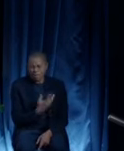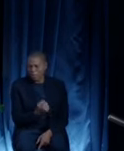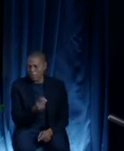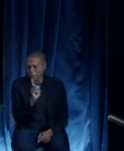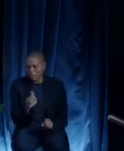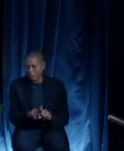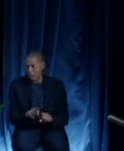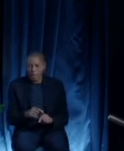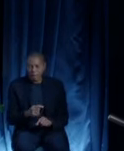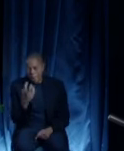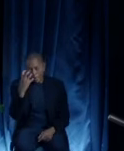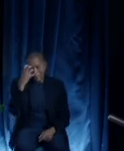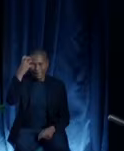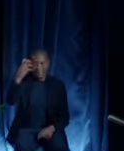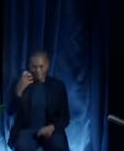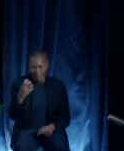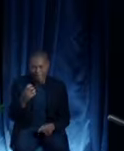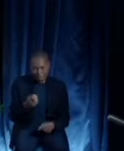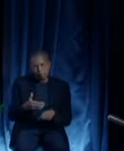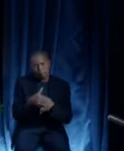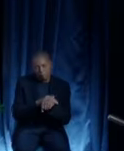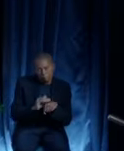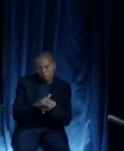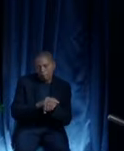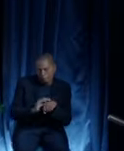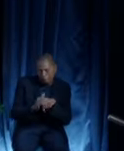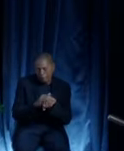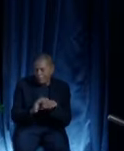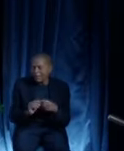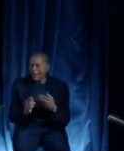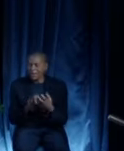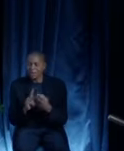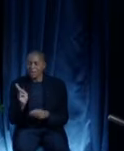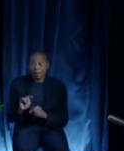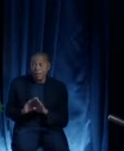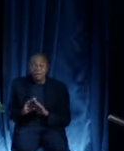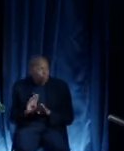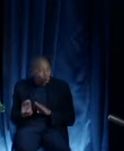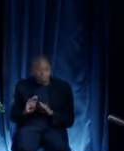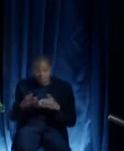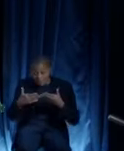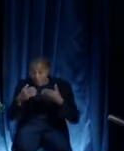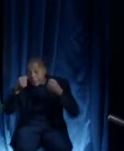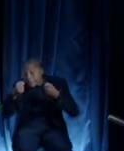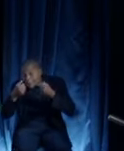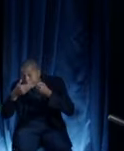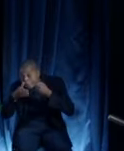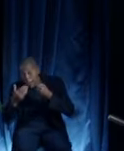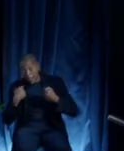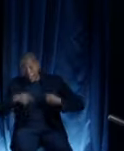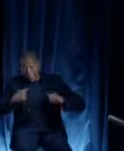then, you know, but then there are the unemployed hangers-on who are just, you know, lucky, trying to get through the gate every day, basically. Yeah.